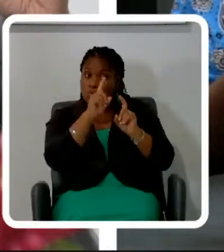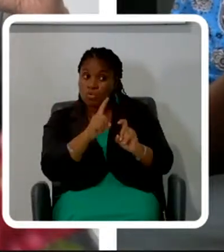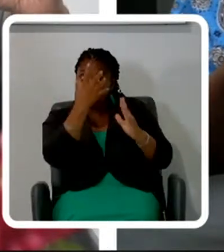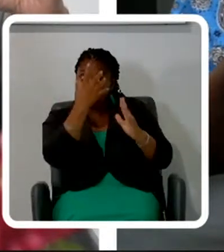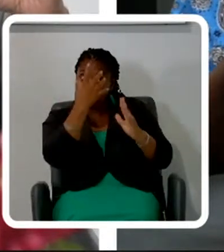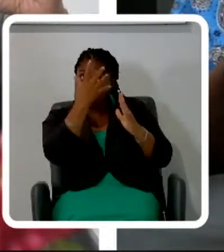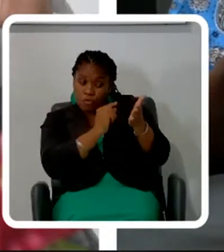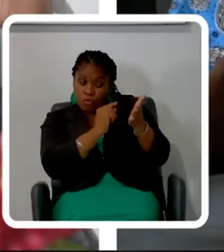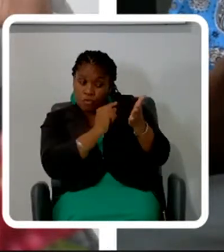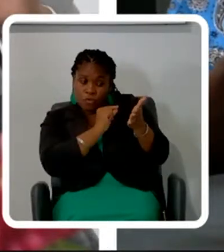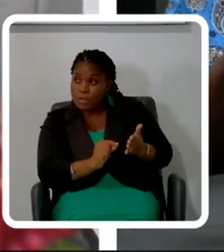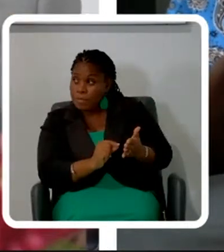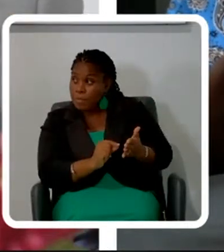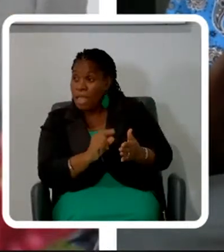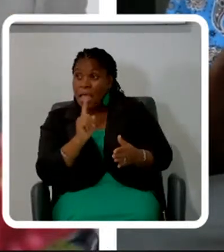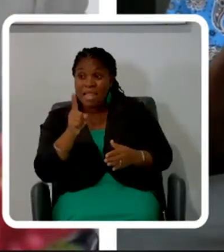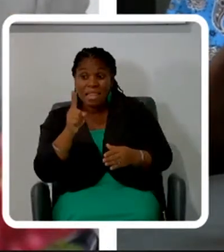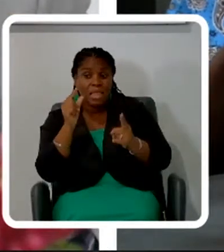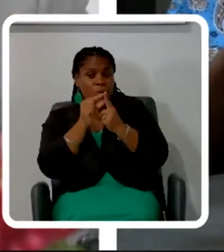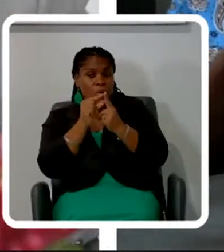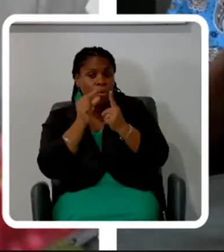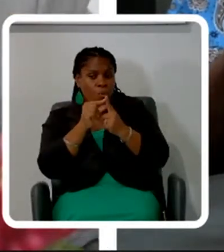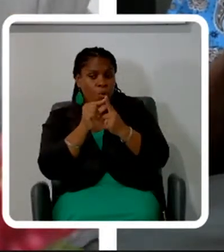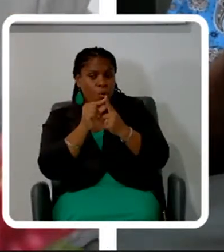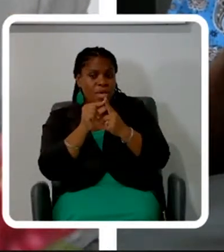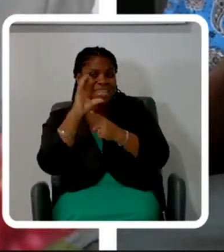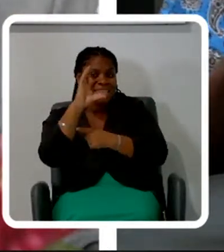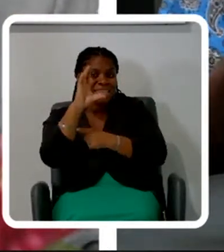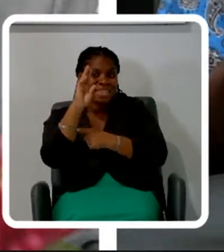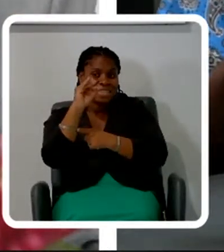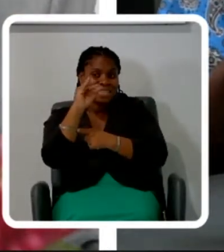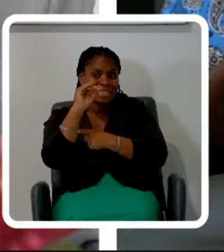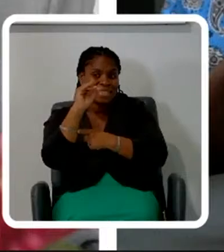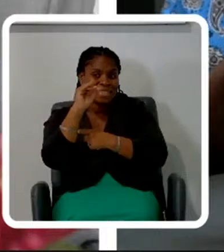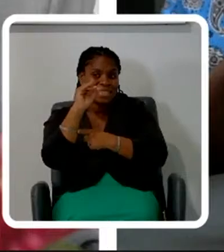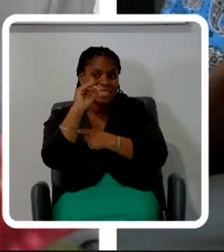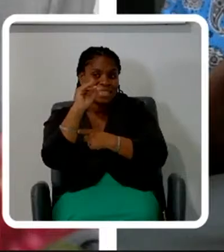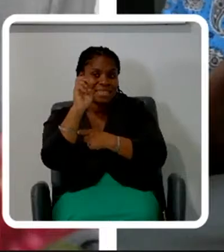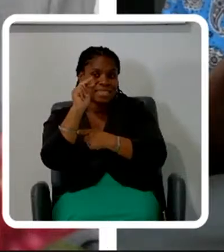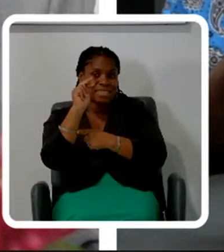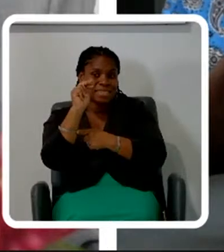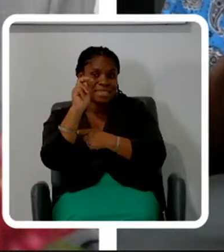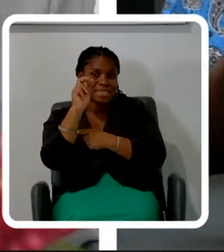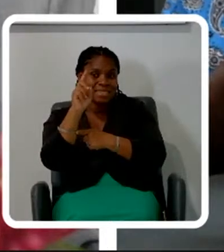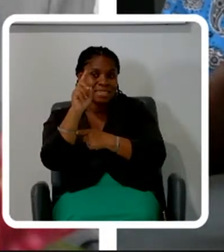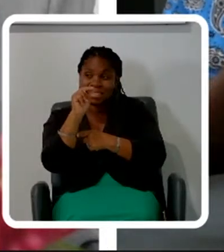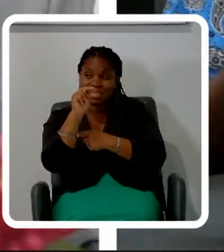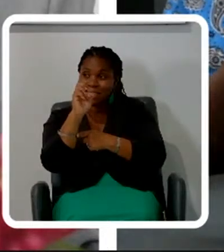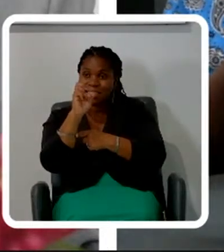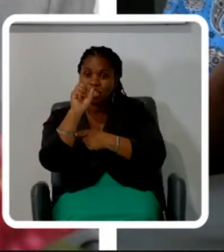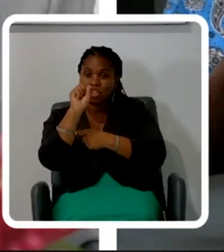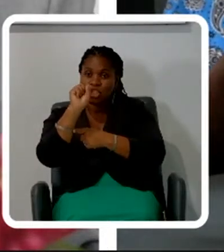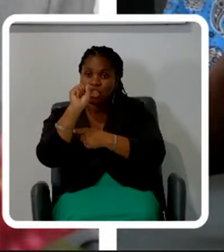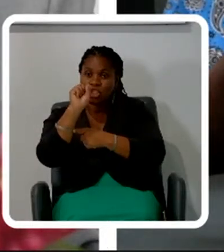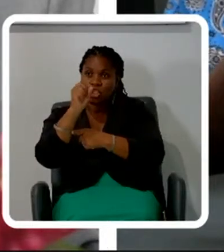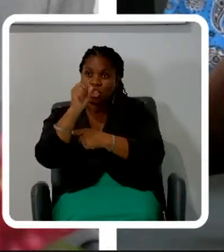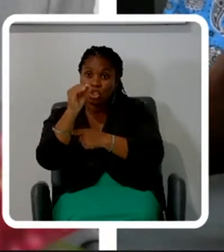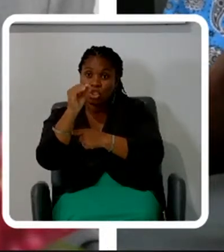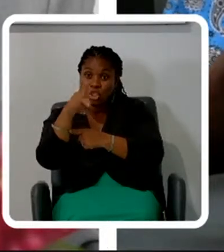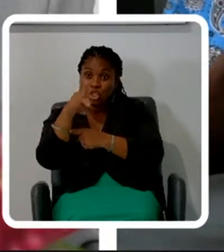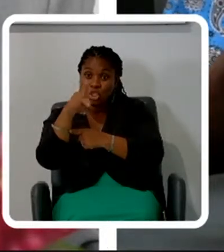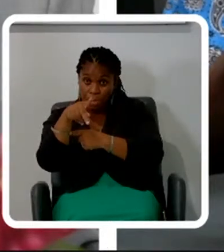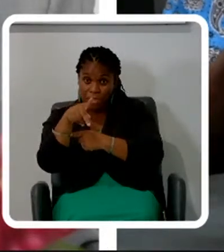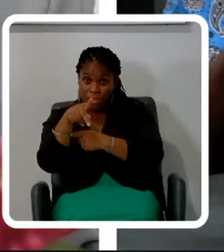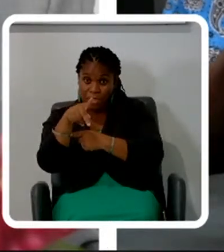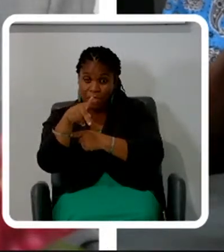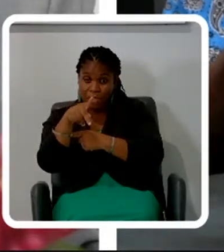selling citizenships. I take that word seriously and I'll make a note of it. Right. Because you're a reporter, and if you bring that word sell citizenship, I have to take that seriously.